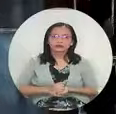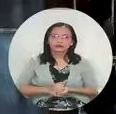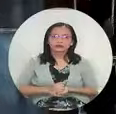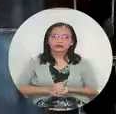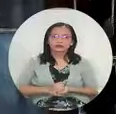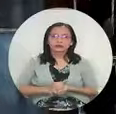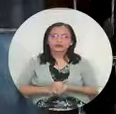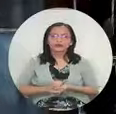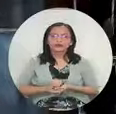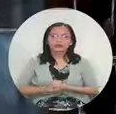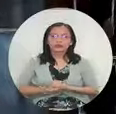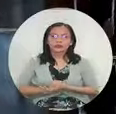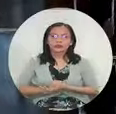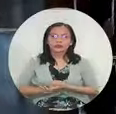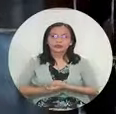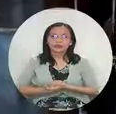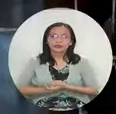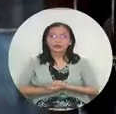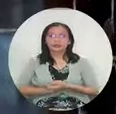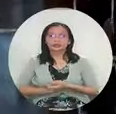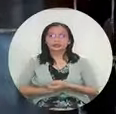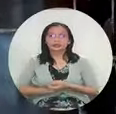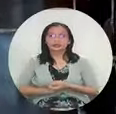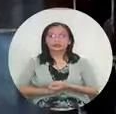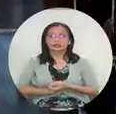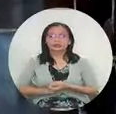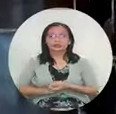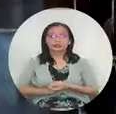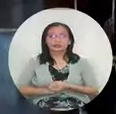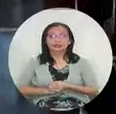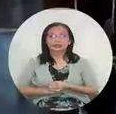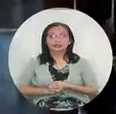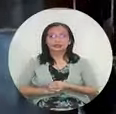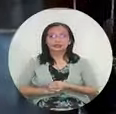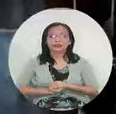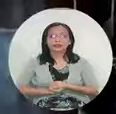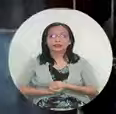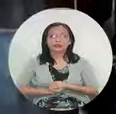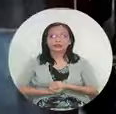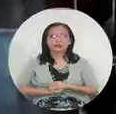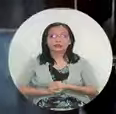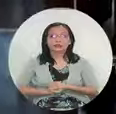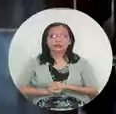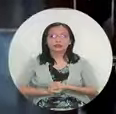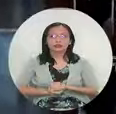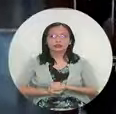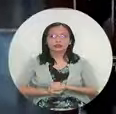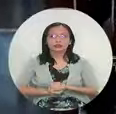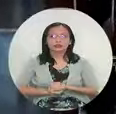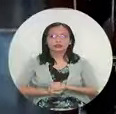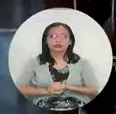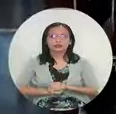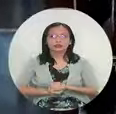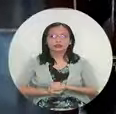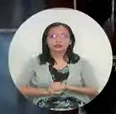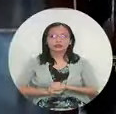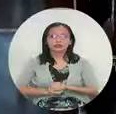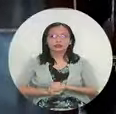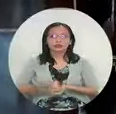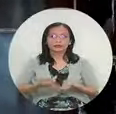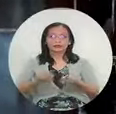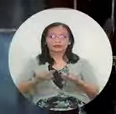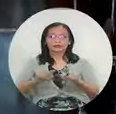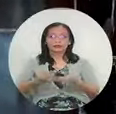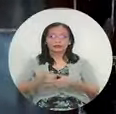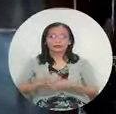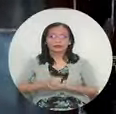The result of what we have achieved. My son, whatever happens to you, whatever achievement you will have,